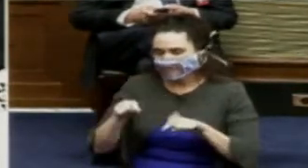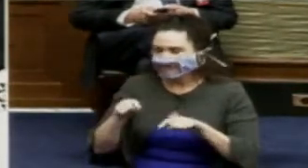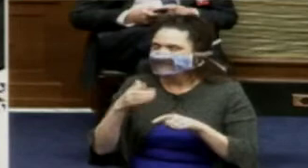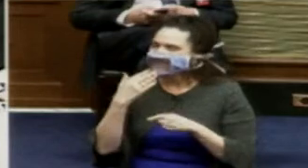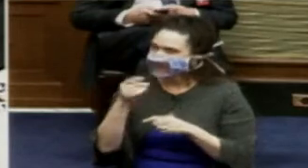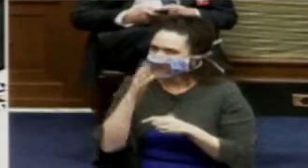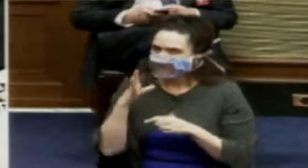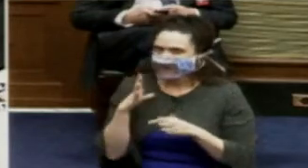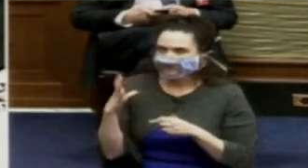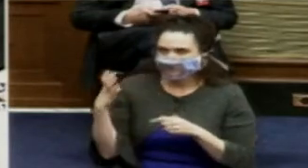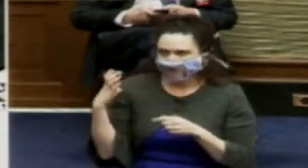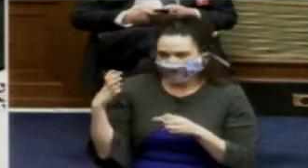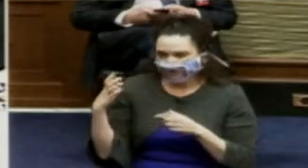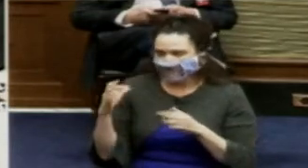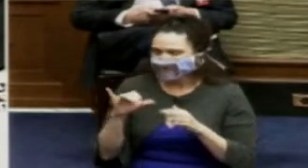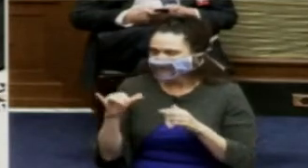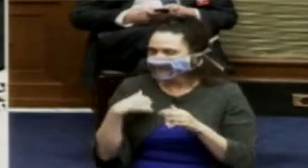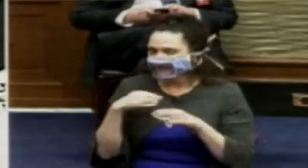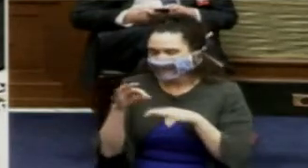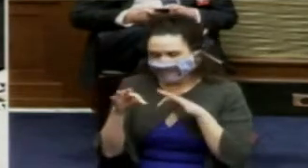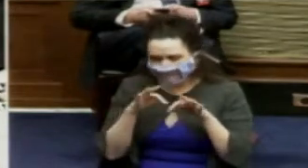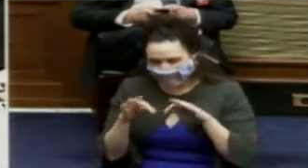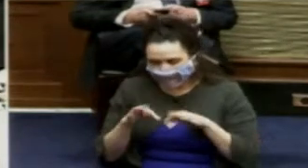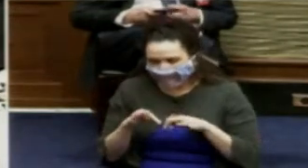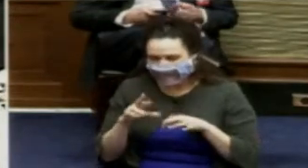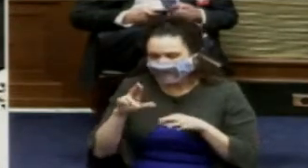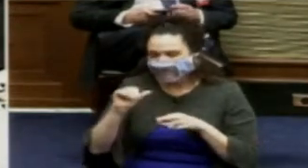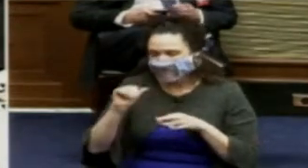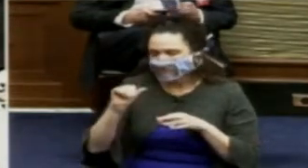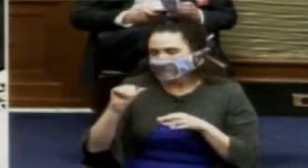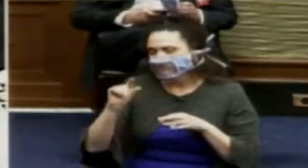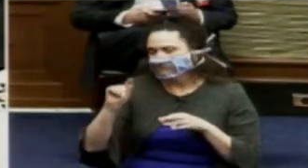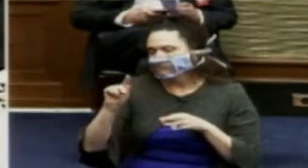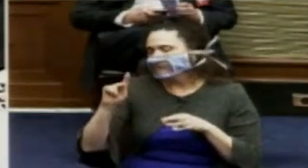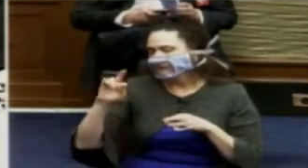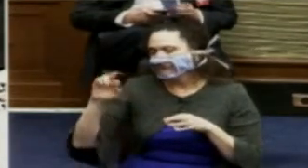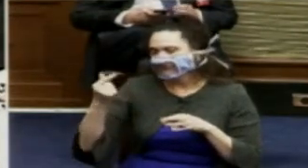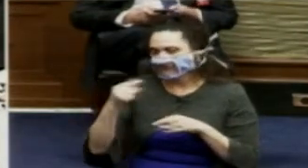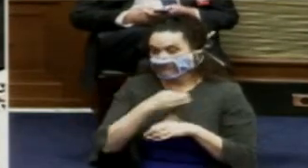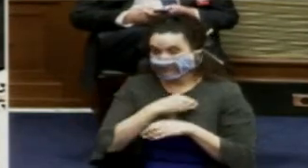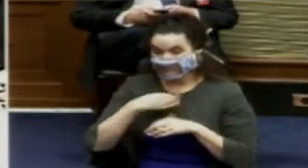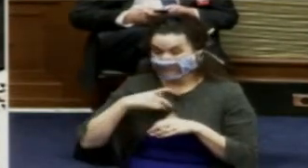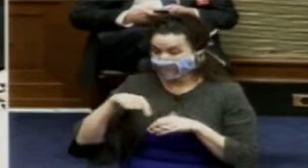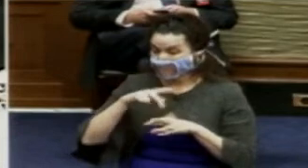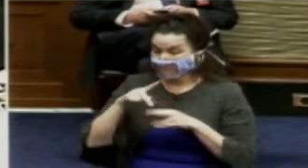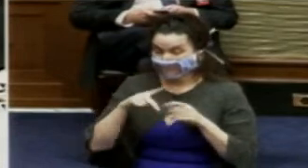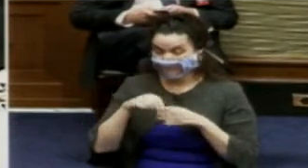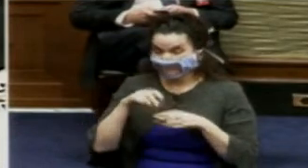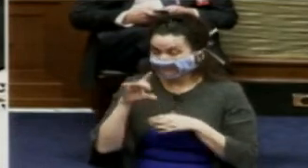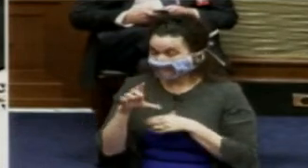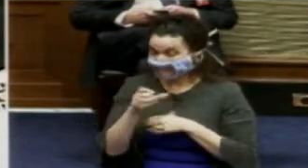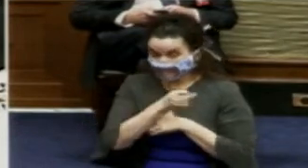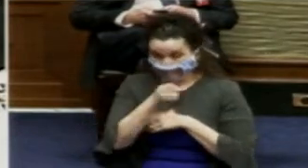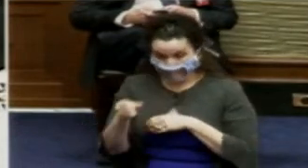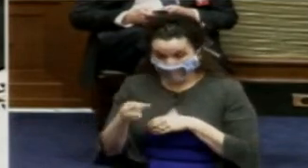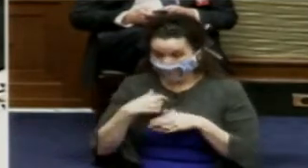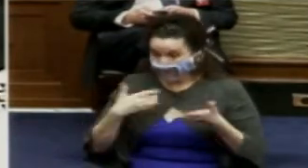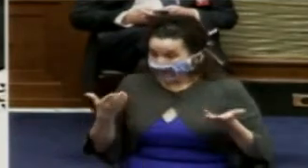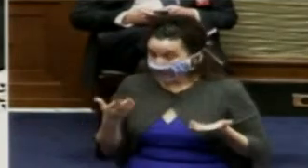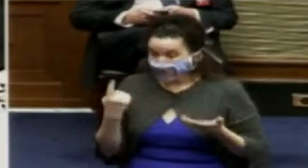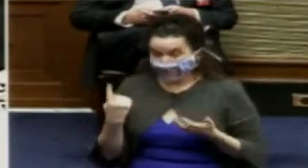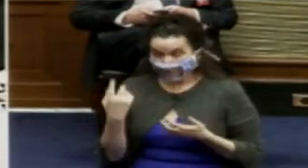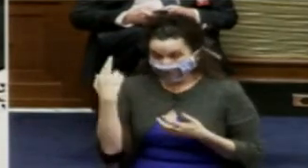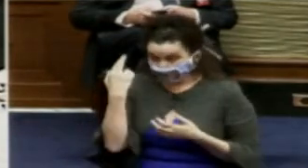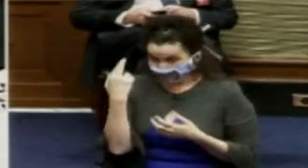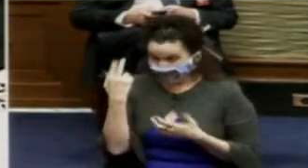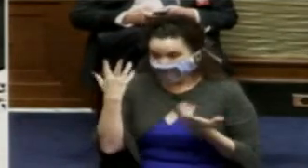I mentioned earlier to the ranking member, the residents of the District of Columbia sent me here for one purpose. They have